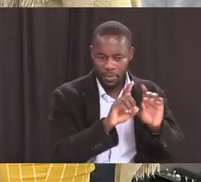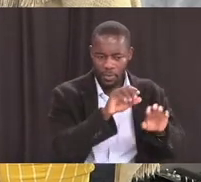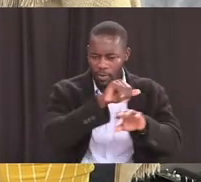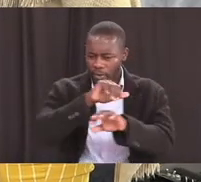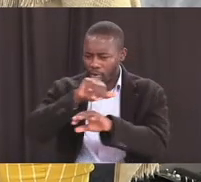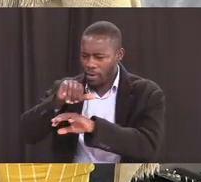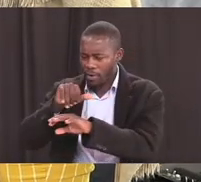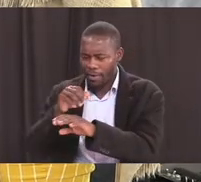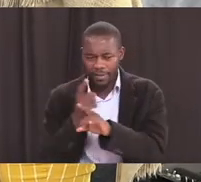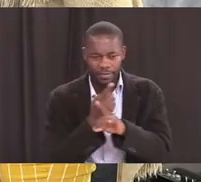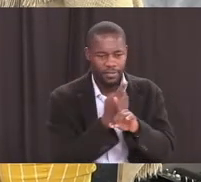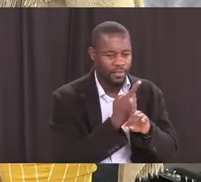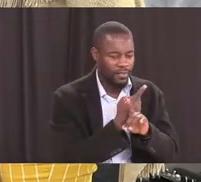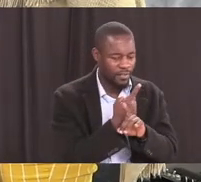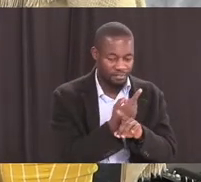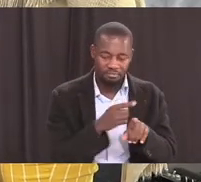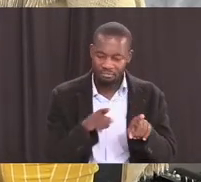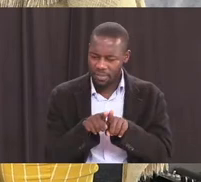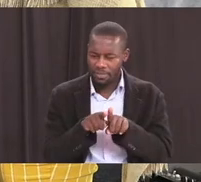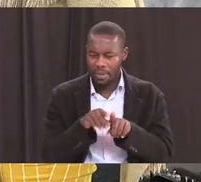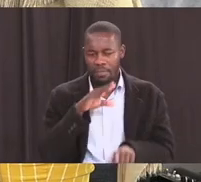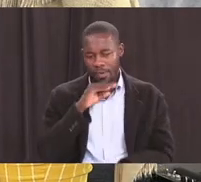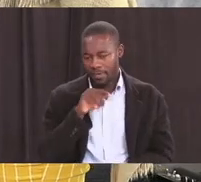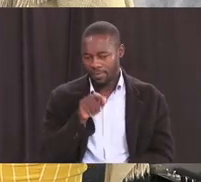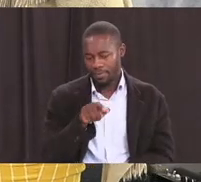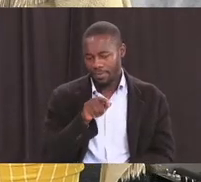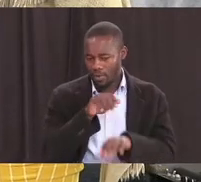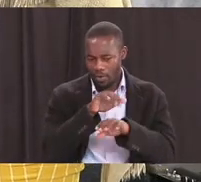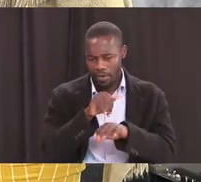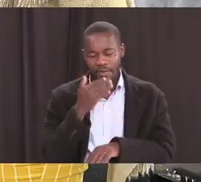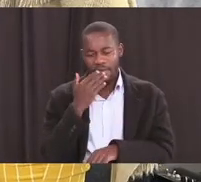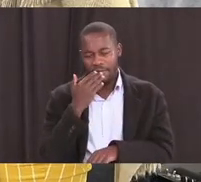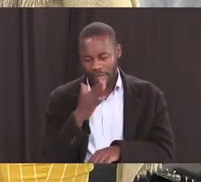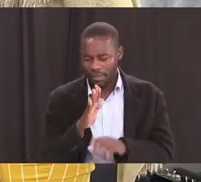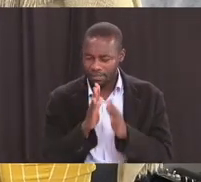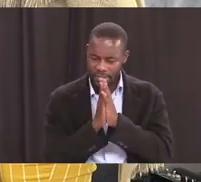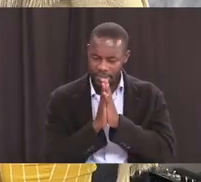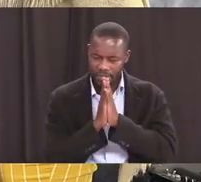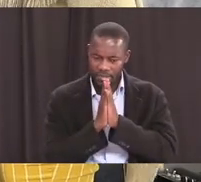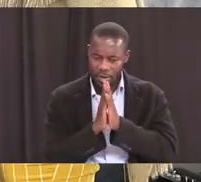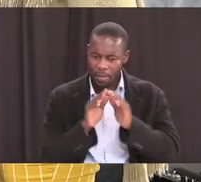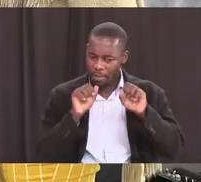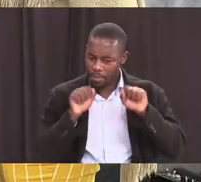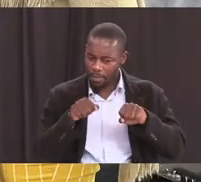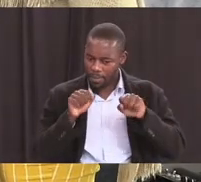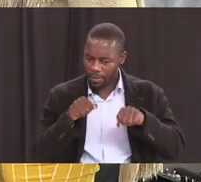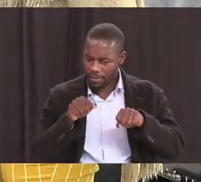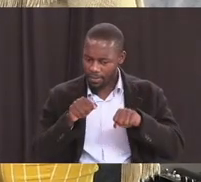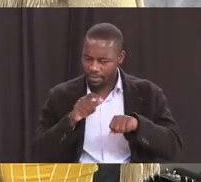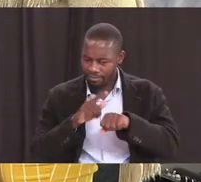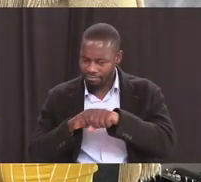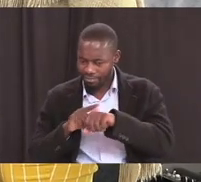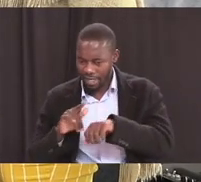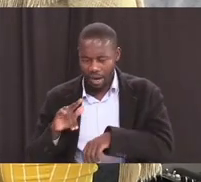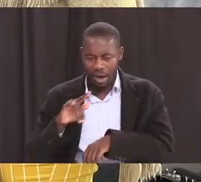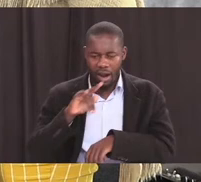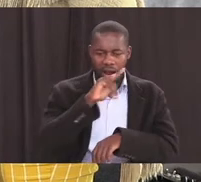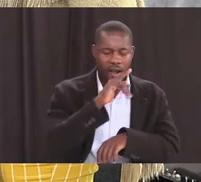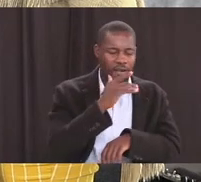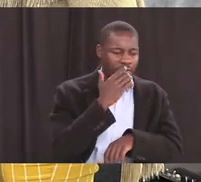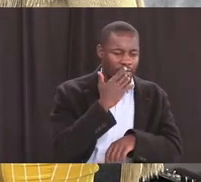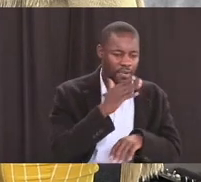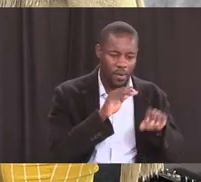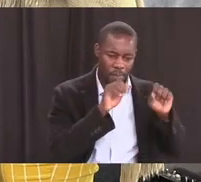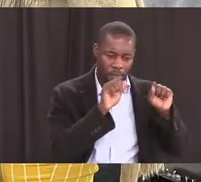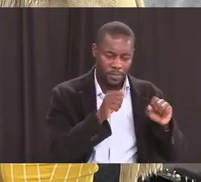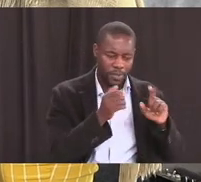Joseph and David, and we just want to pray that Kyle would be a man after your own heart,